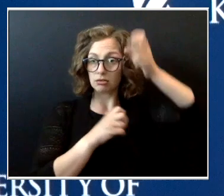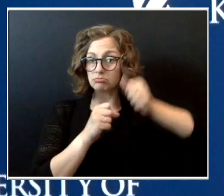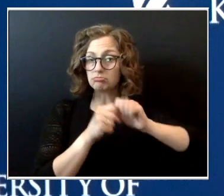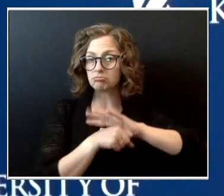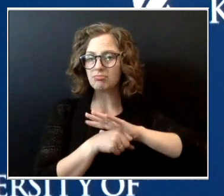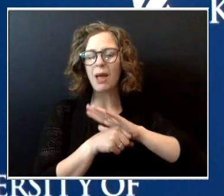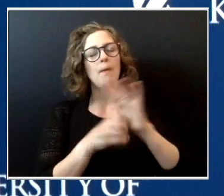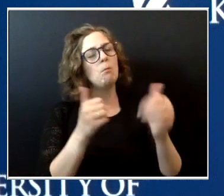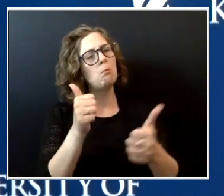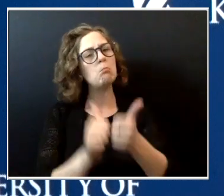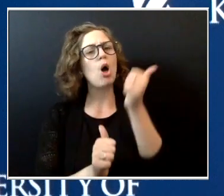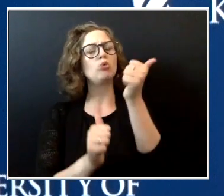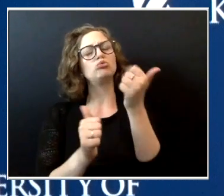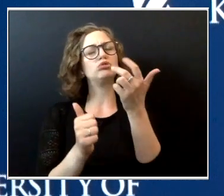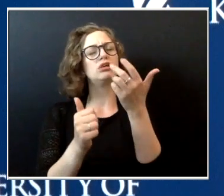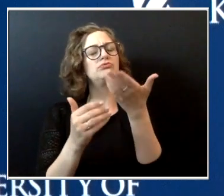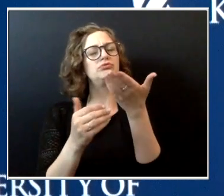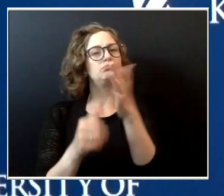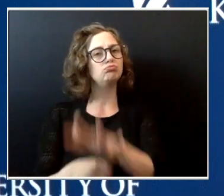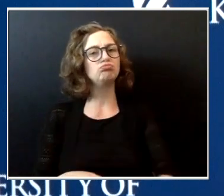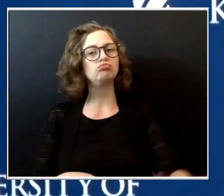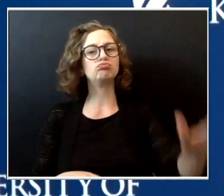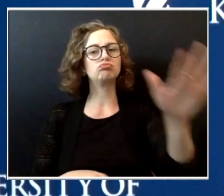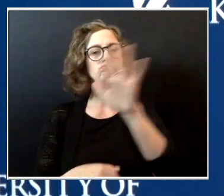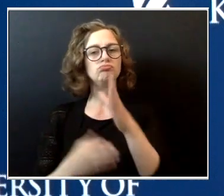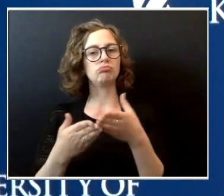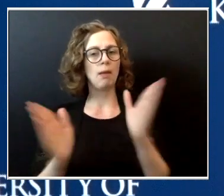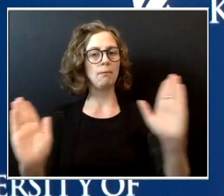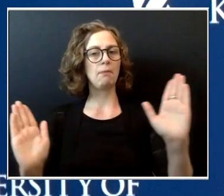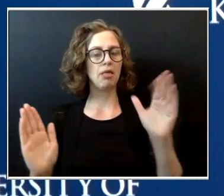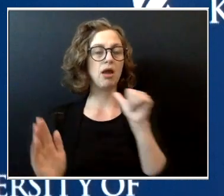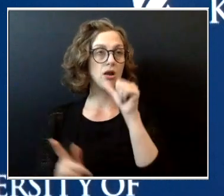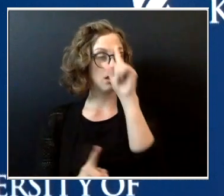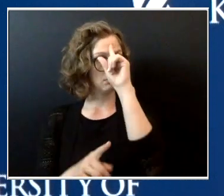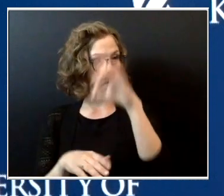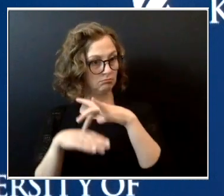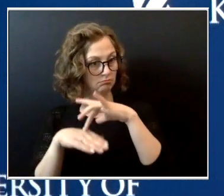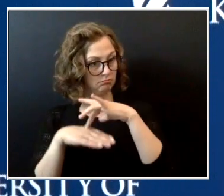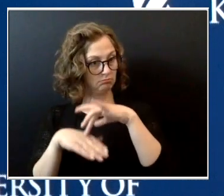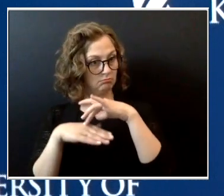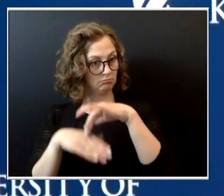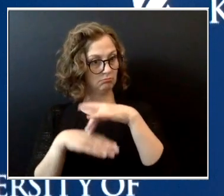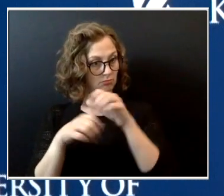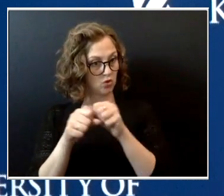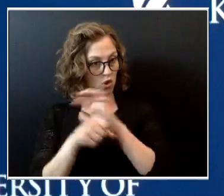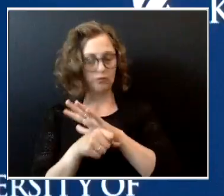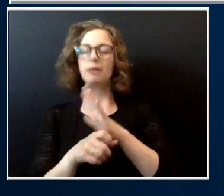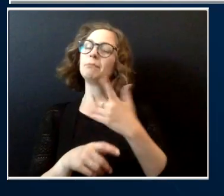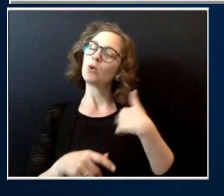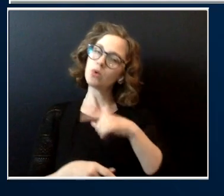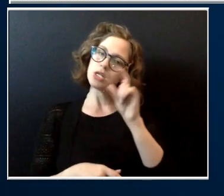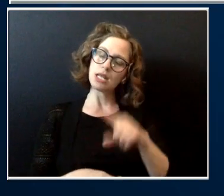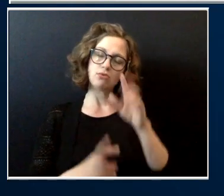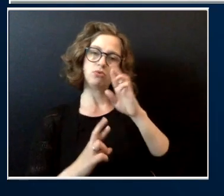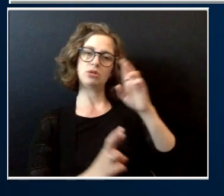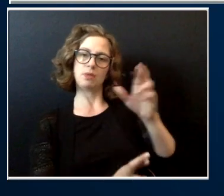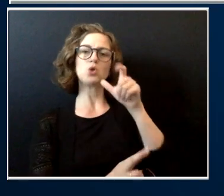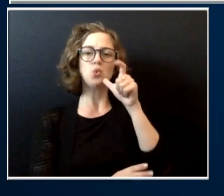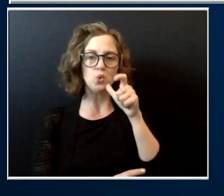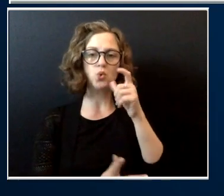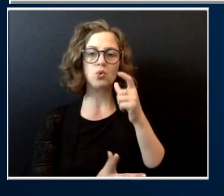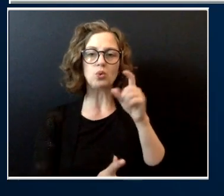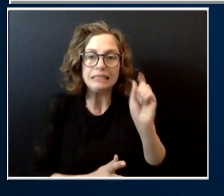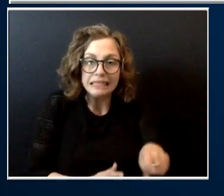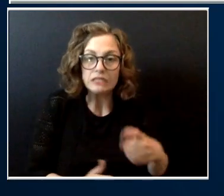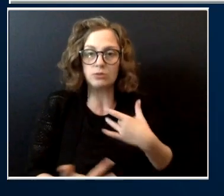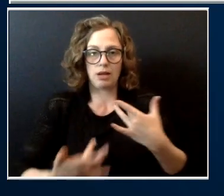really not going to give it too much thought, but we have to be mindful and sensitive to those people that will. So there are some